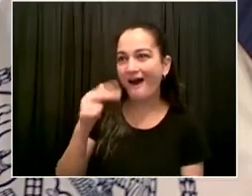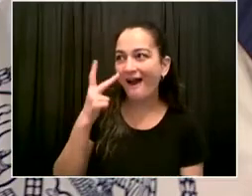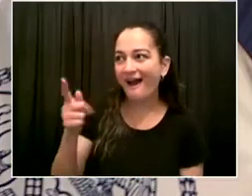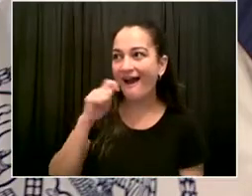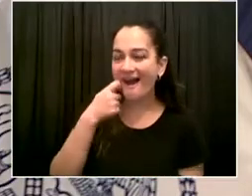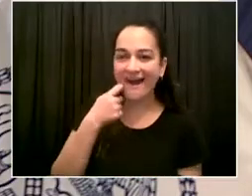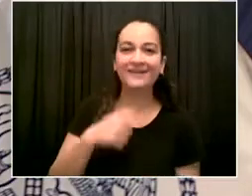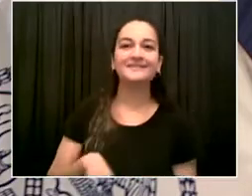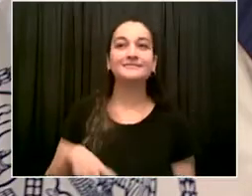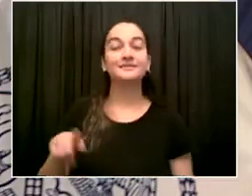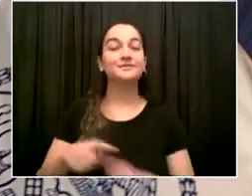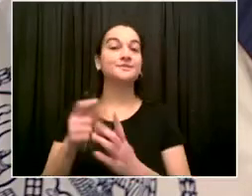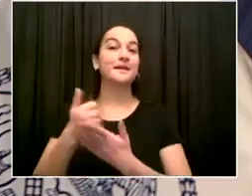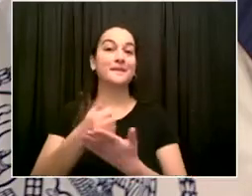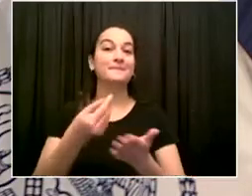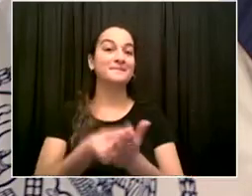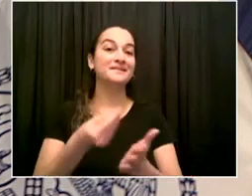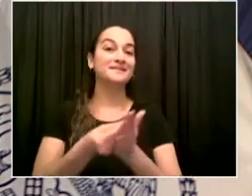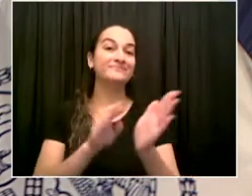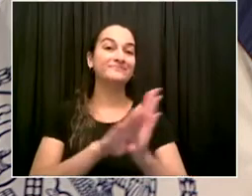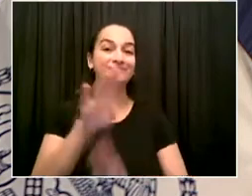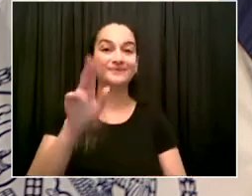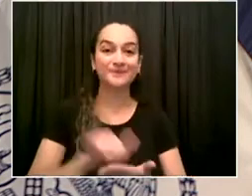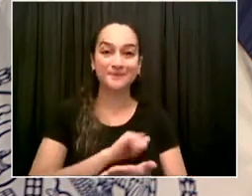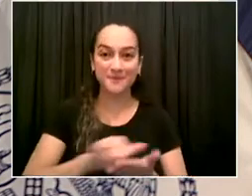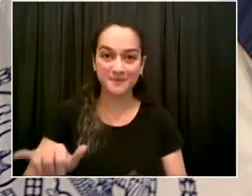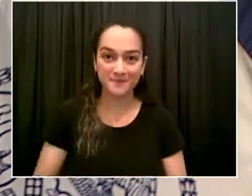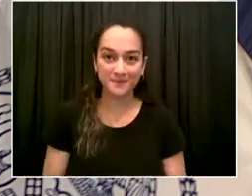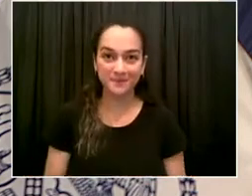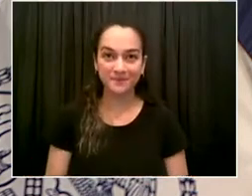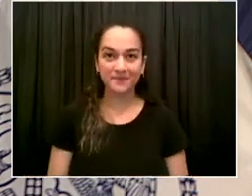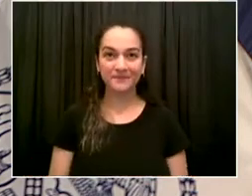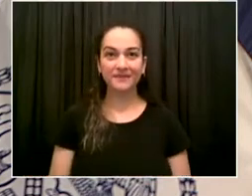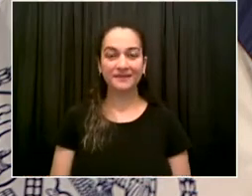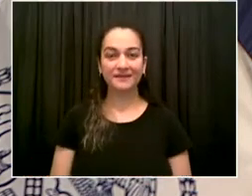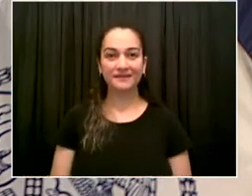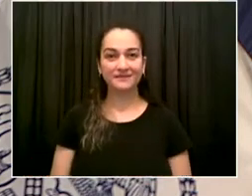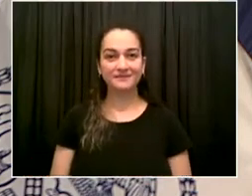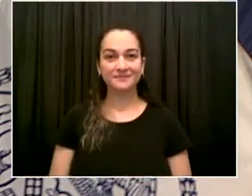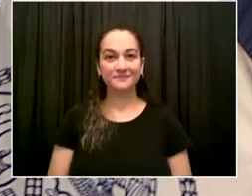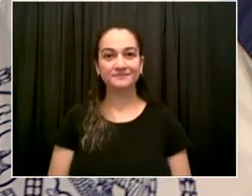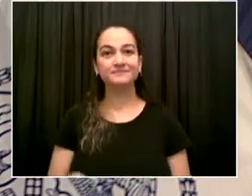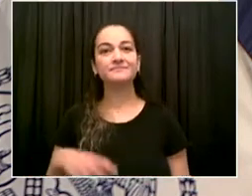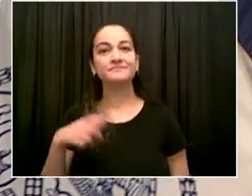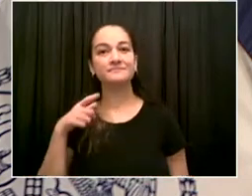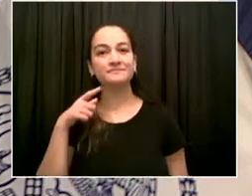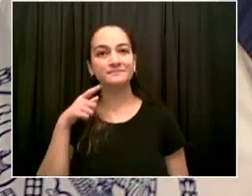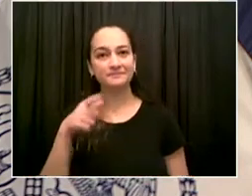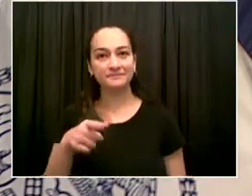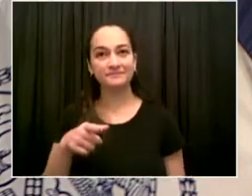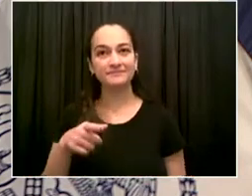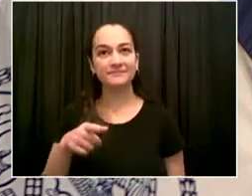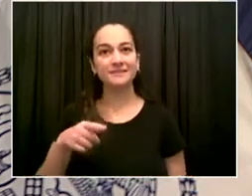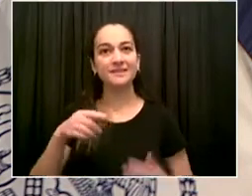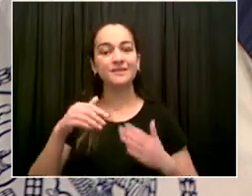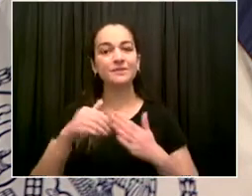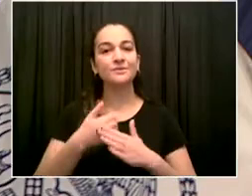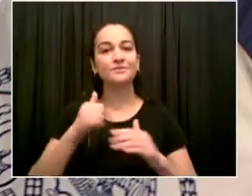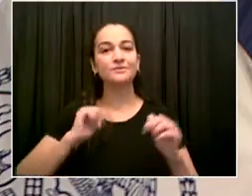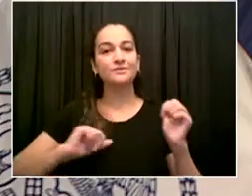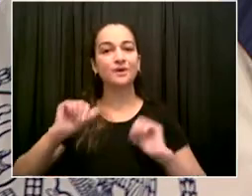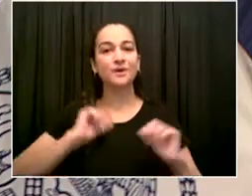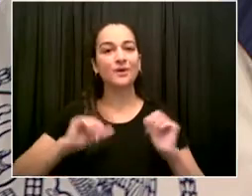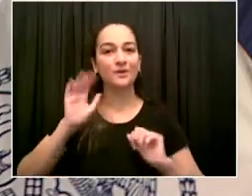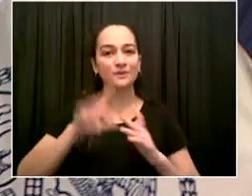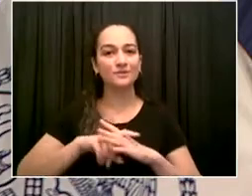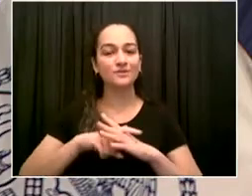its second season tonight. And if you saw the first season, you are a